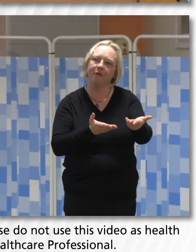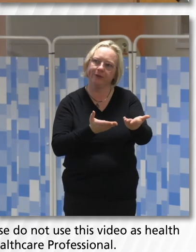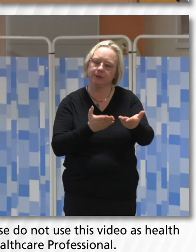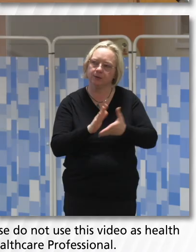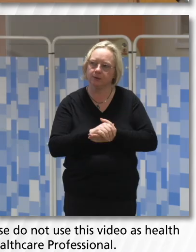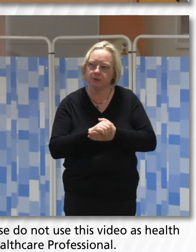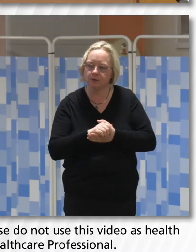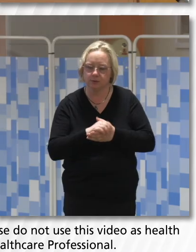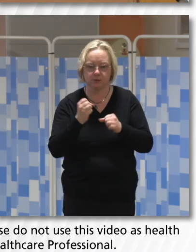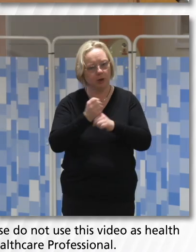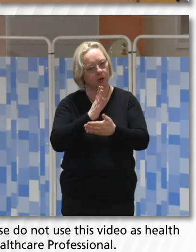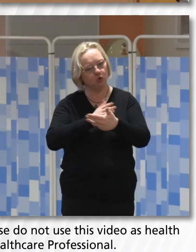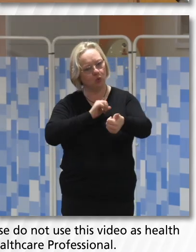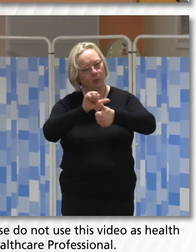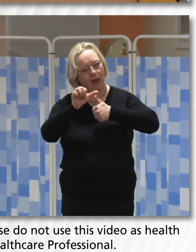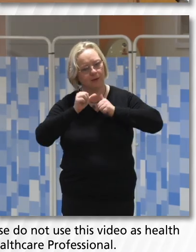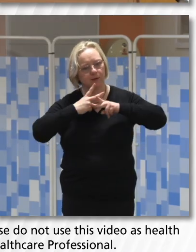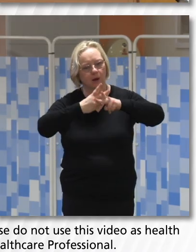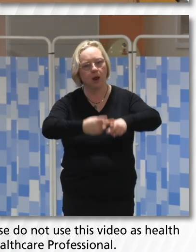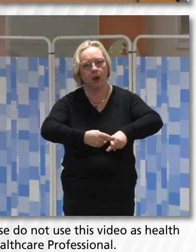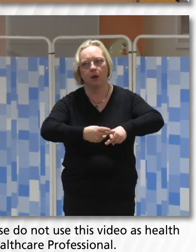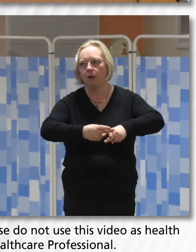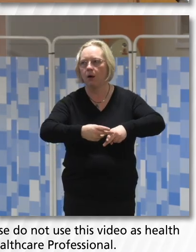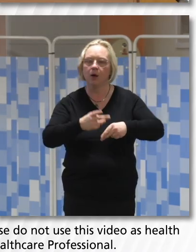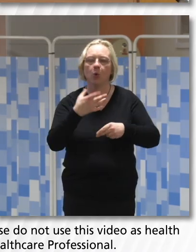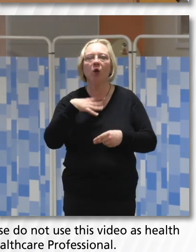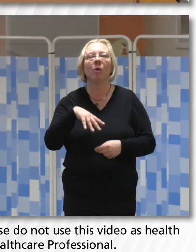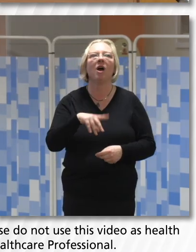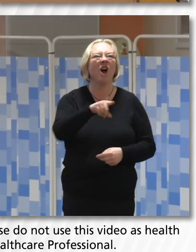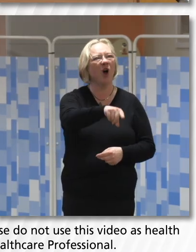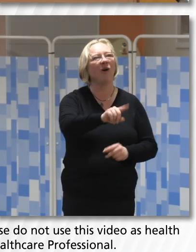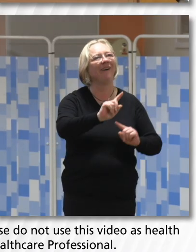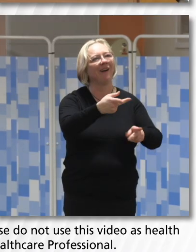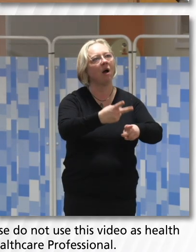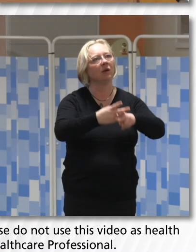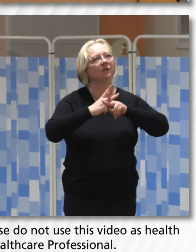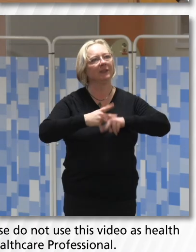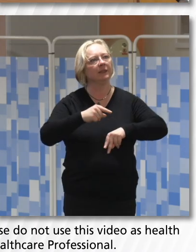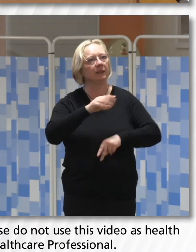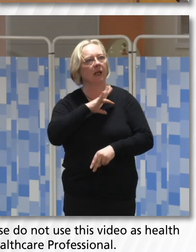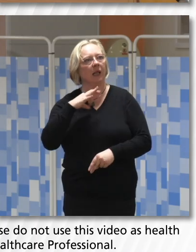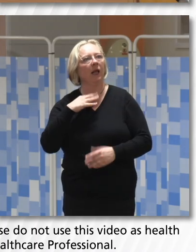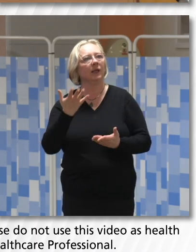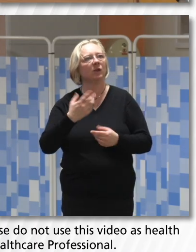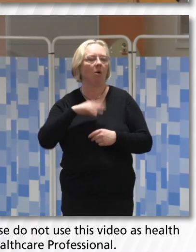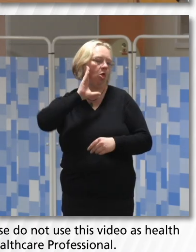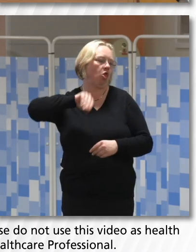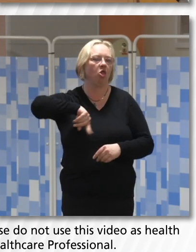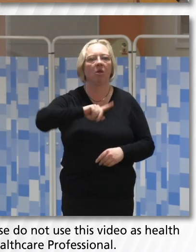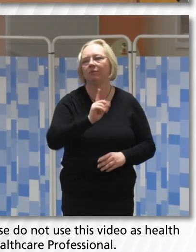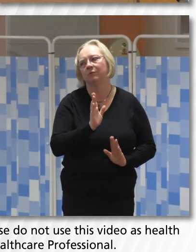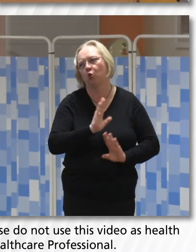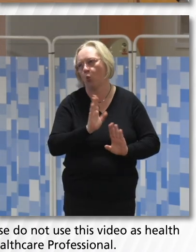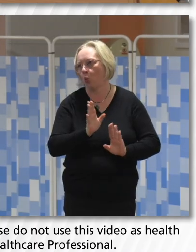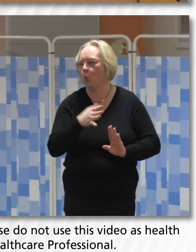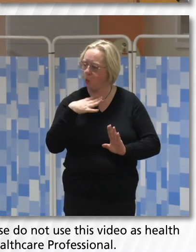that person was getting the best care. We don't want people forgotten just because they can't get to an outpatient department. Another thing that the